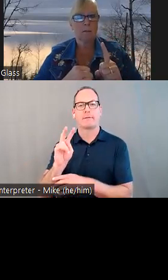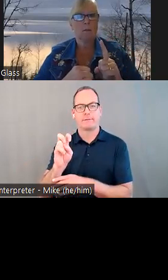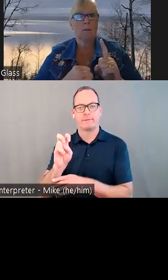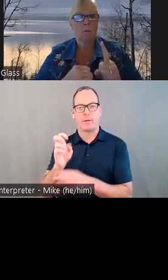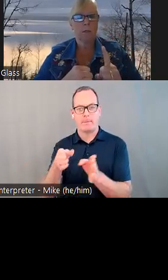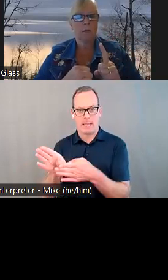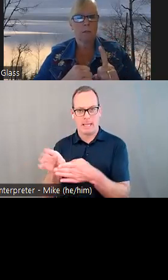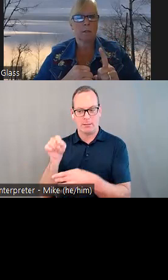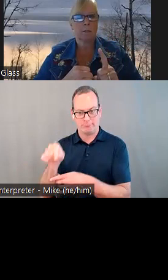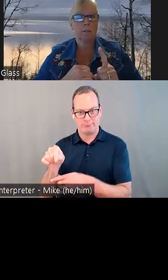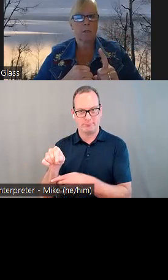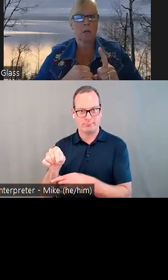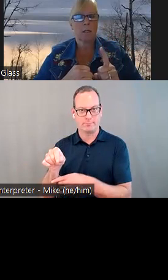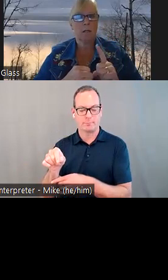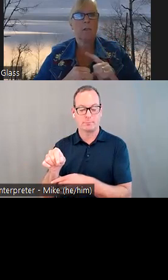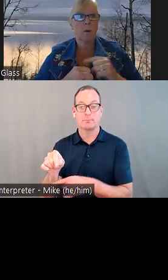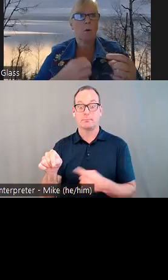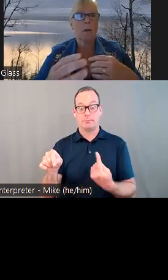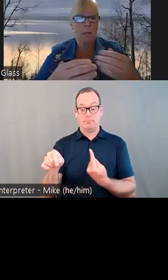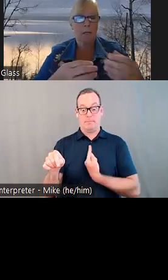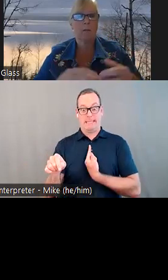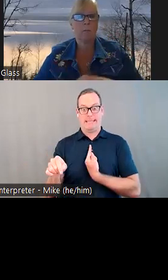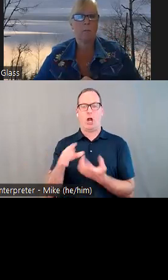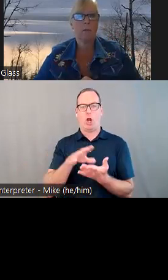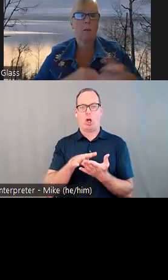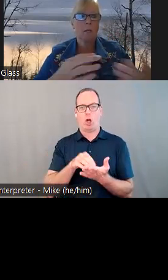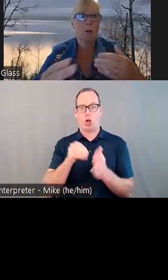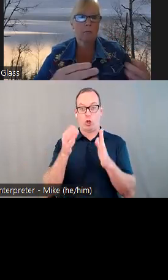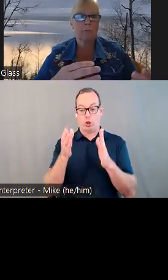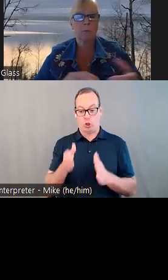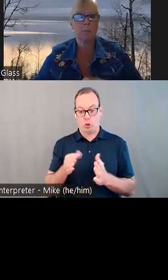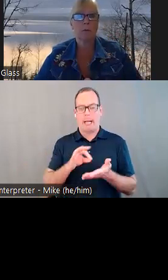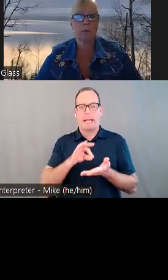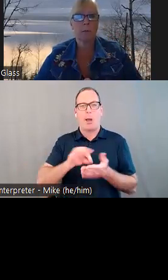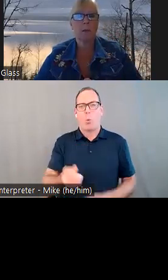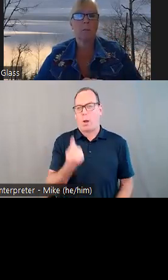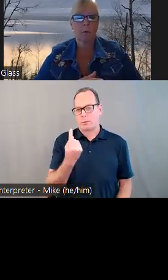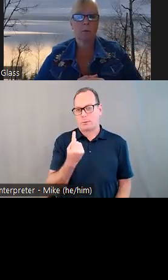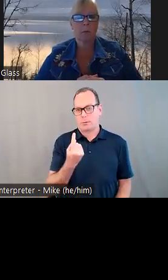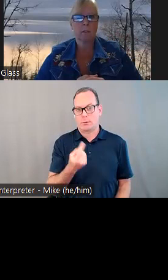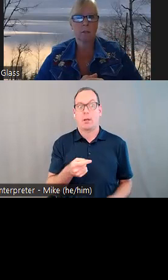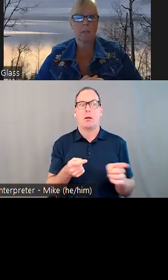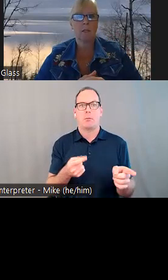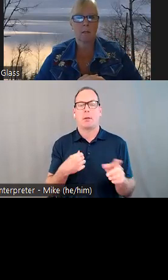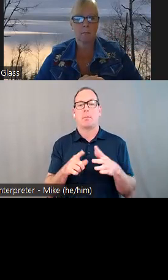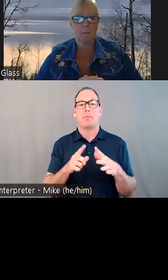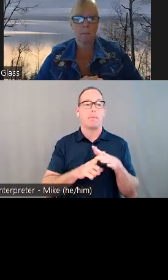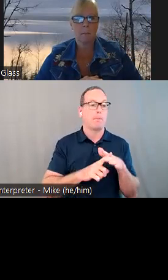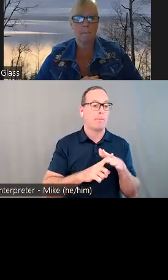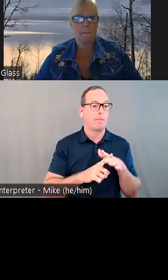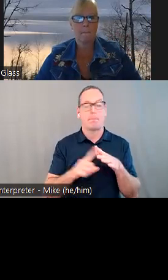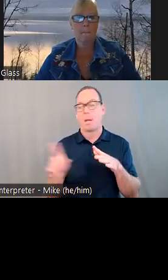once toward your learner served target, even though I might have come and gone from your program more than once during the year.